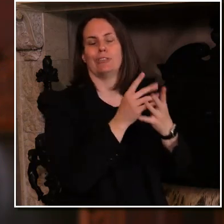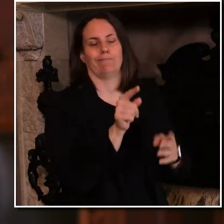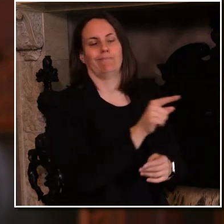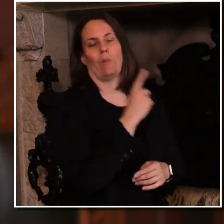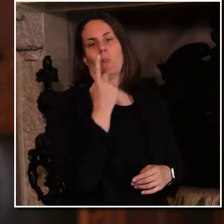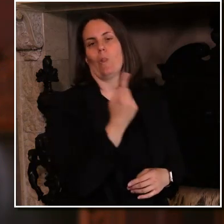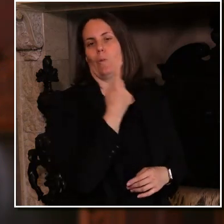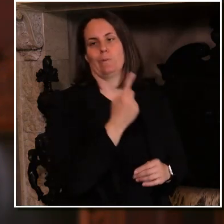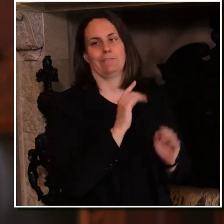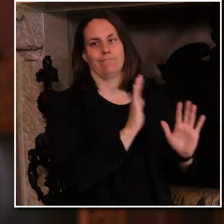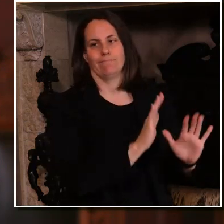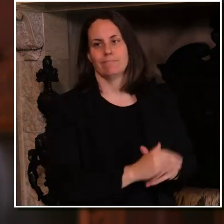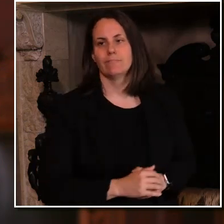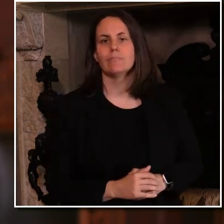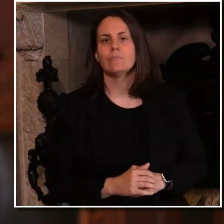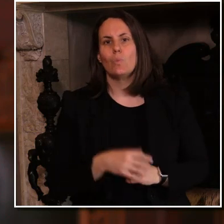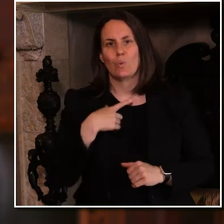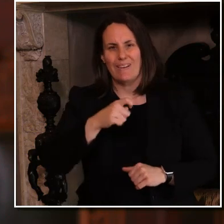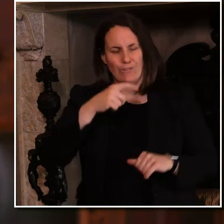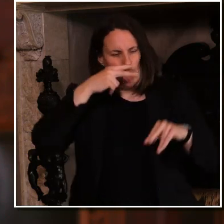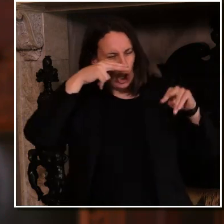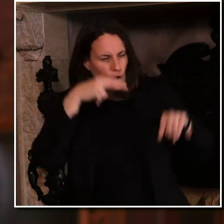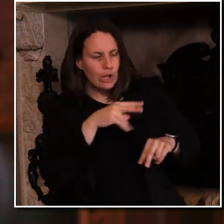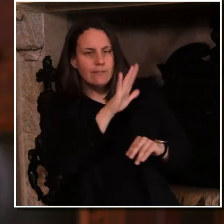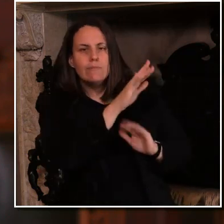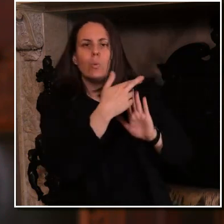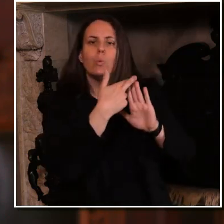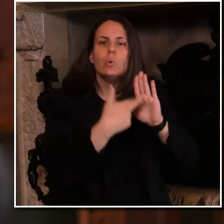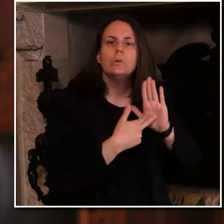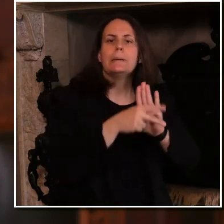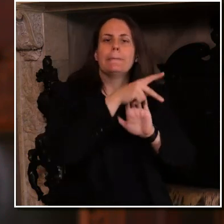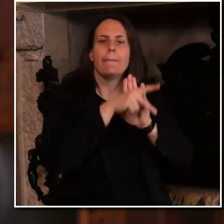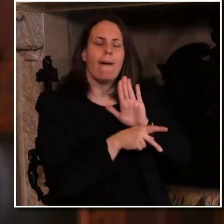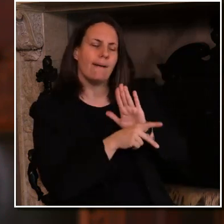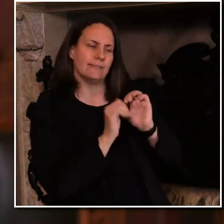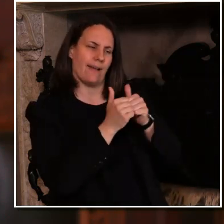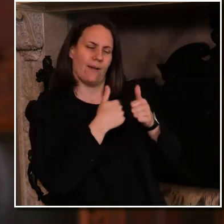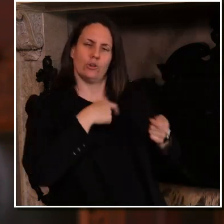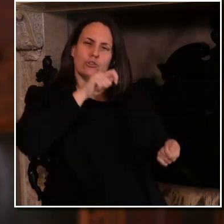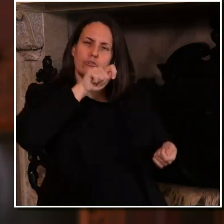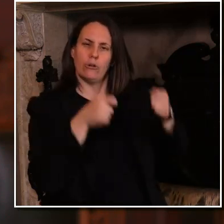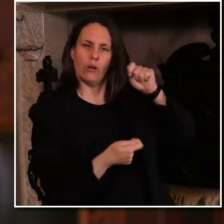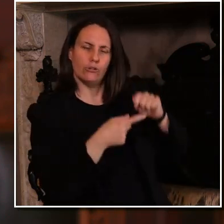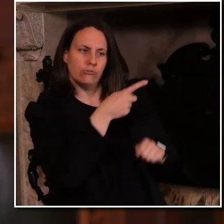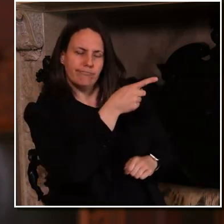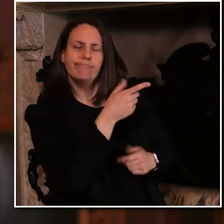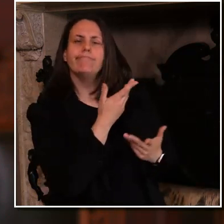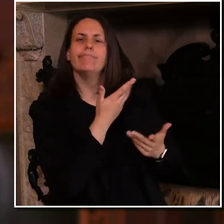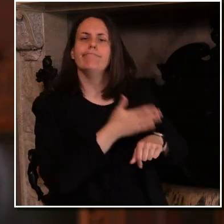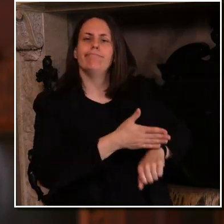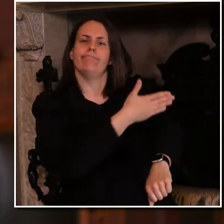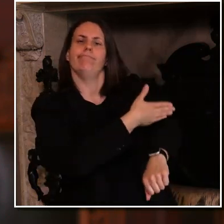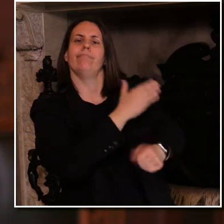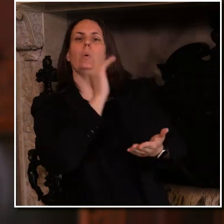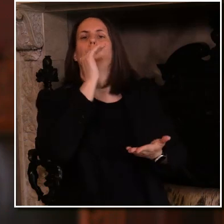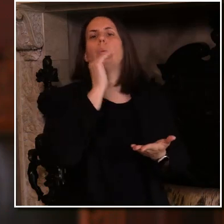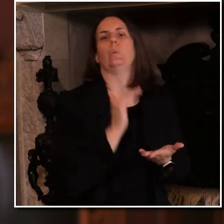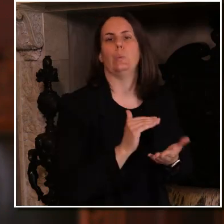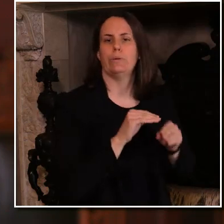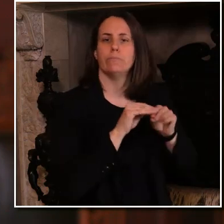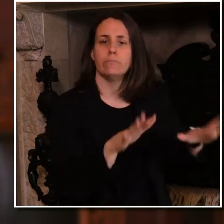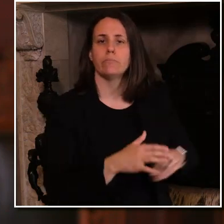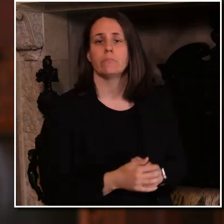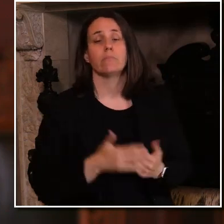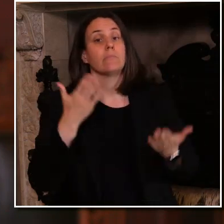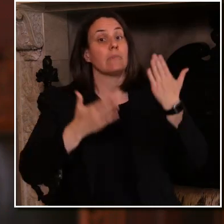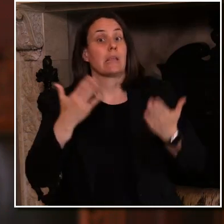are there in these places. And so doubling down on them, enhancing training, reminding folks, upping our